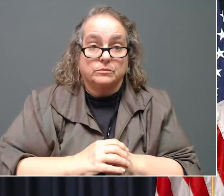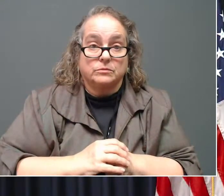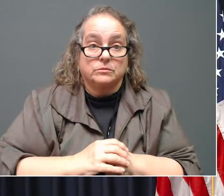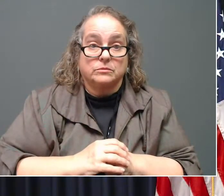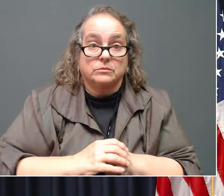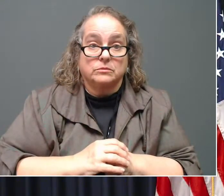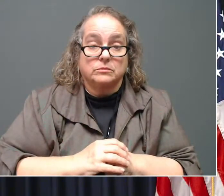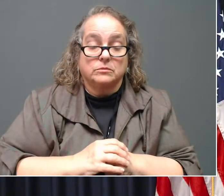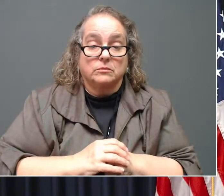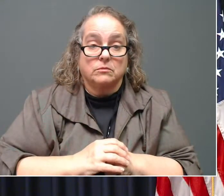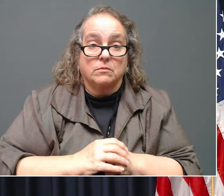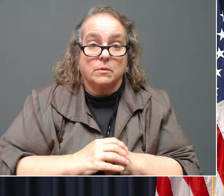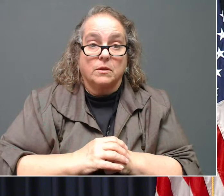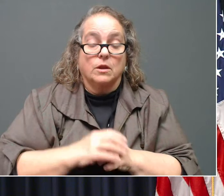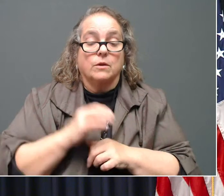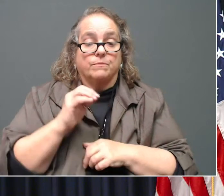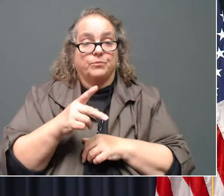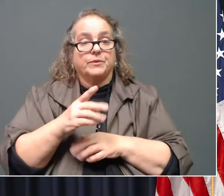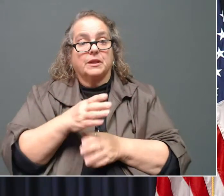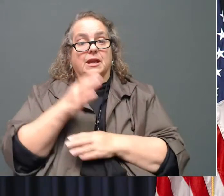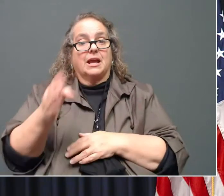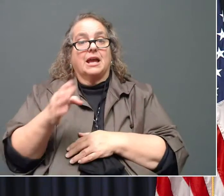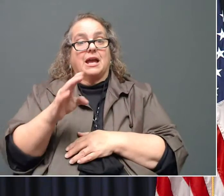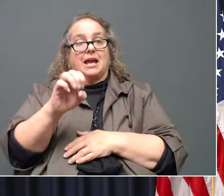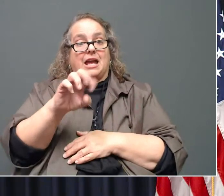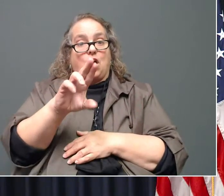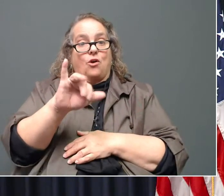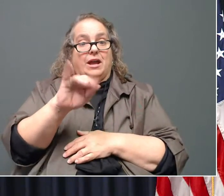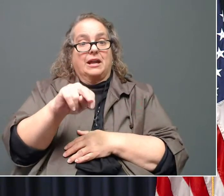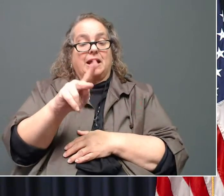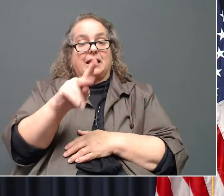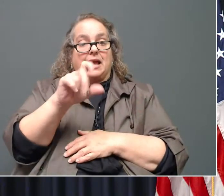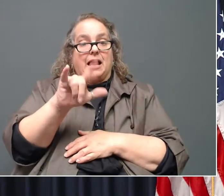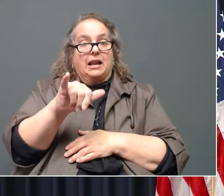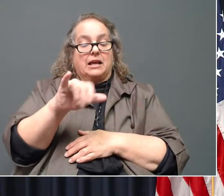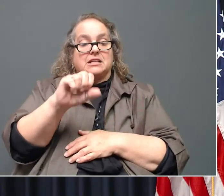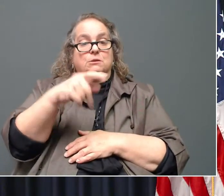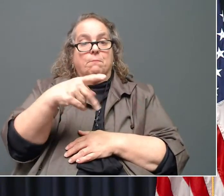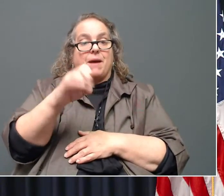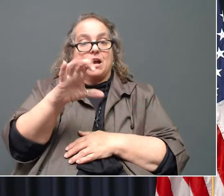All right, let's go to Aaron Kelly from Spectrum News 1.